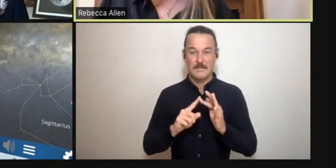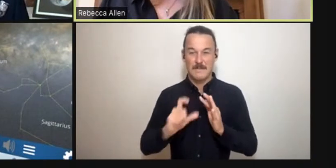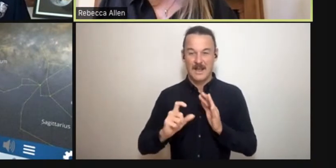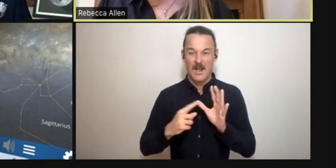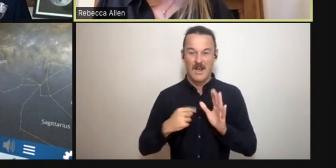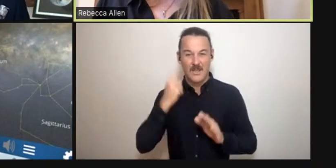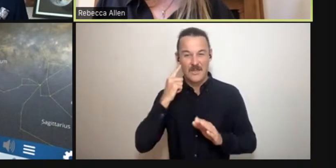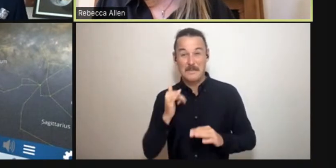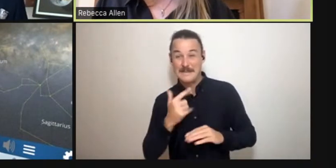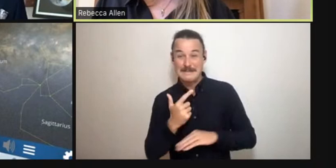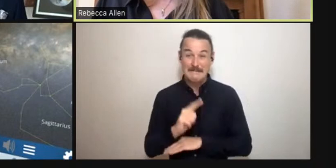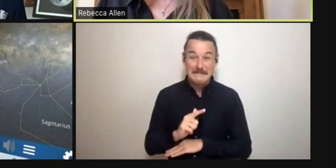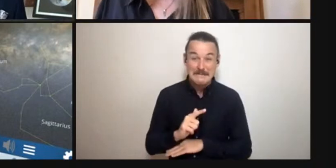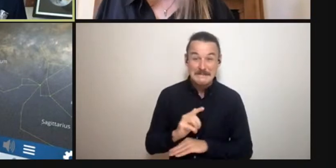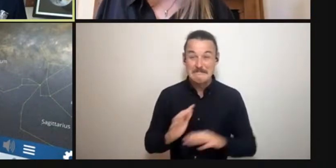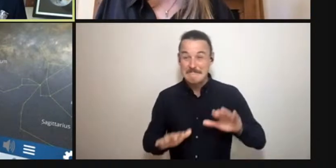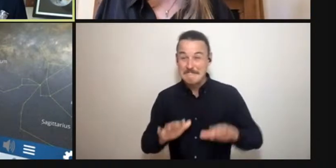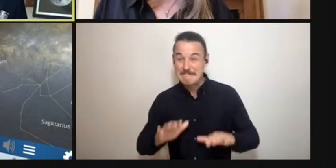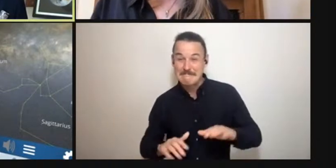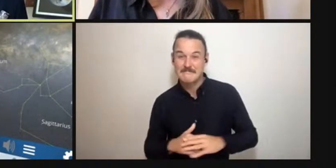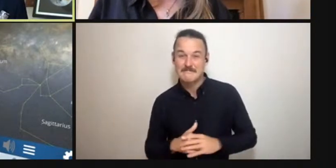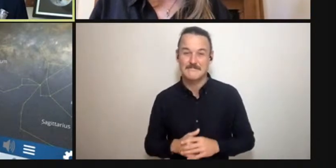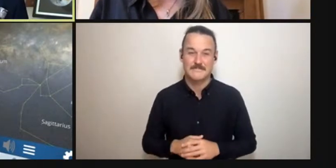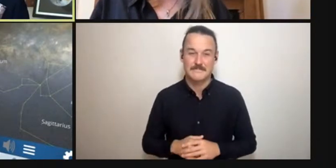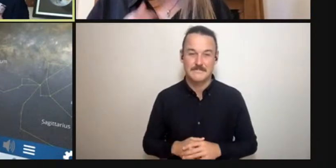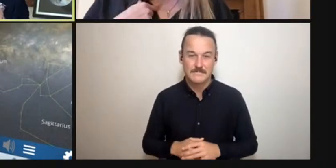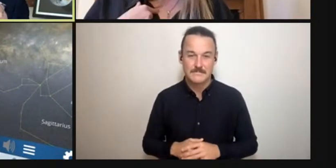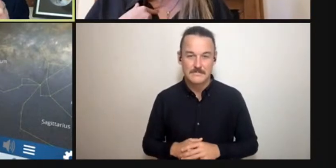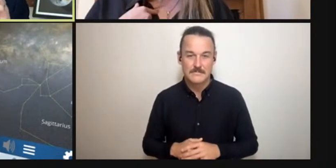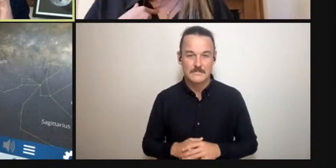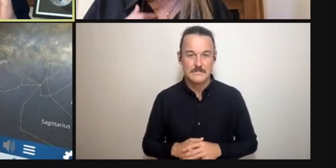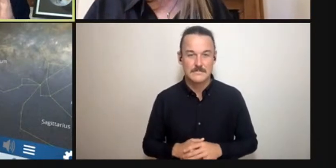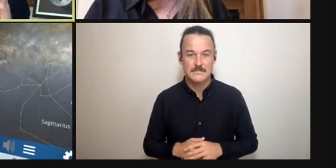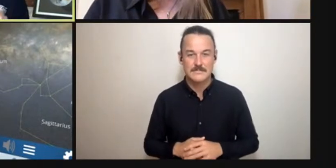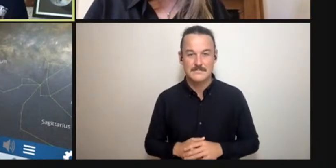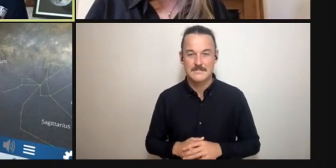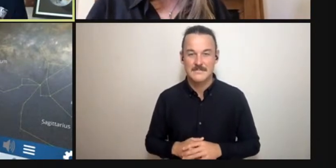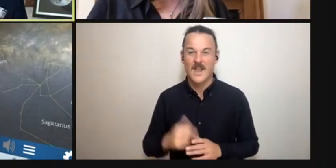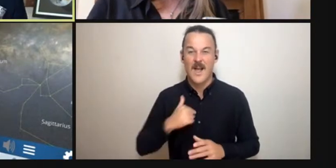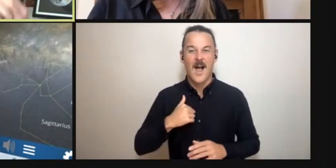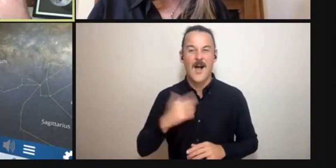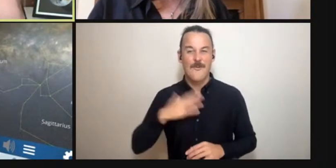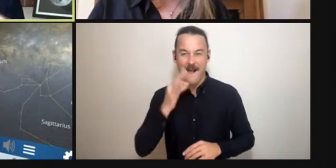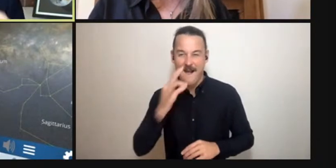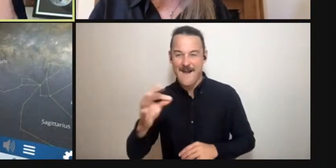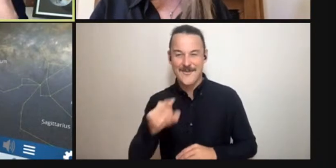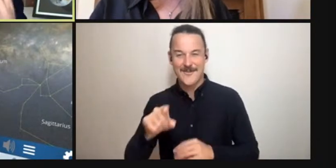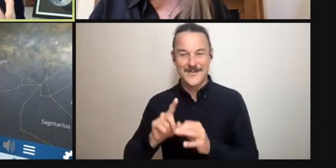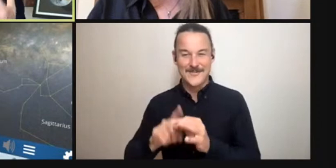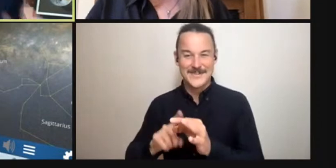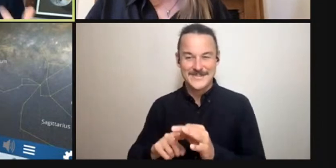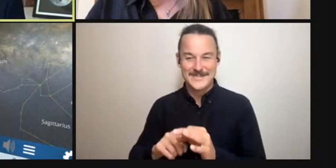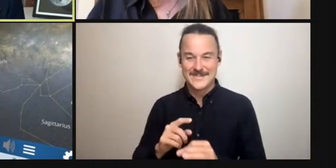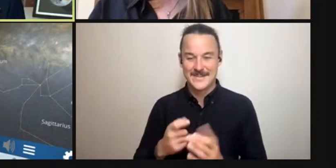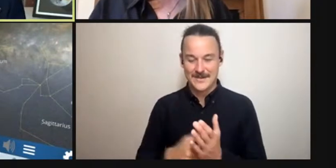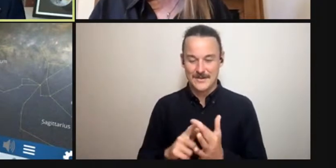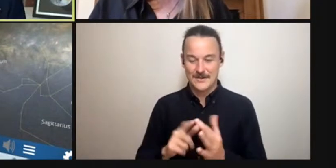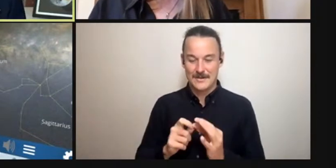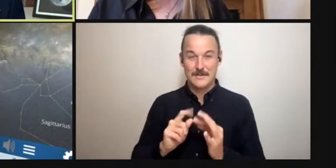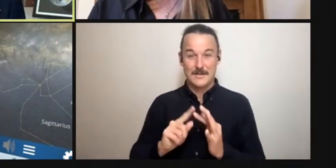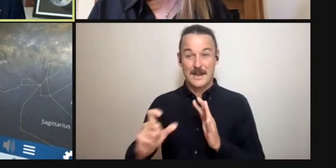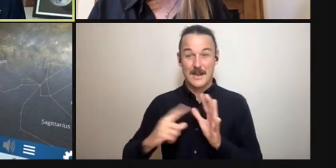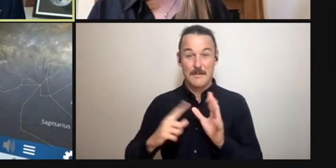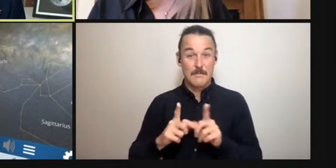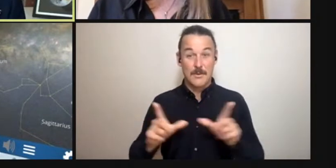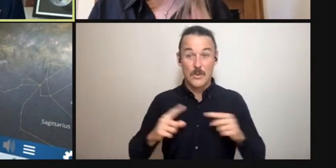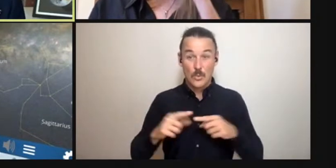So. I just thought I'd get you with that one, Rebecca, because I knew, like me, because that's the thing. As astronomers, we don't actually know much